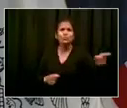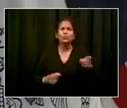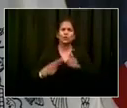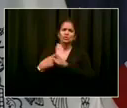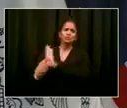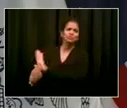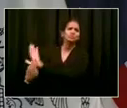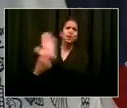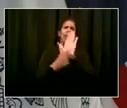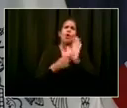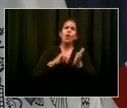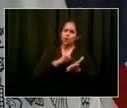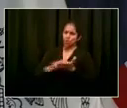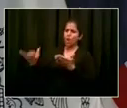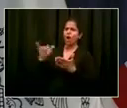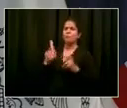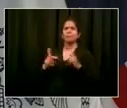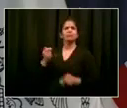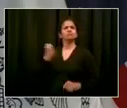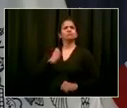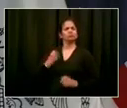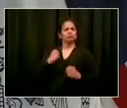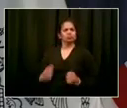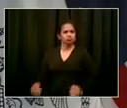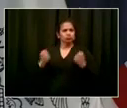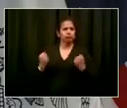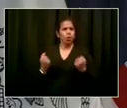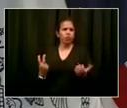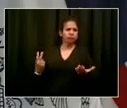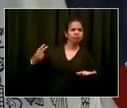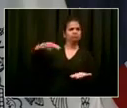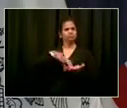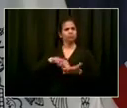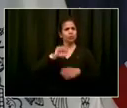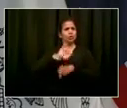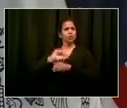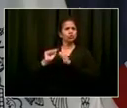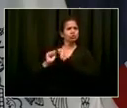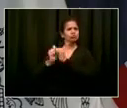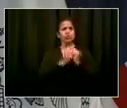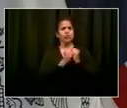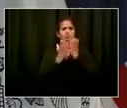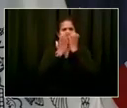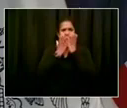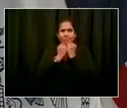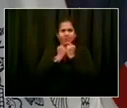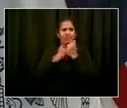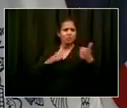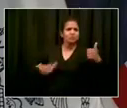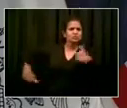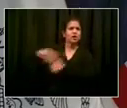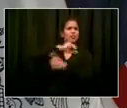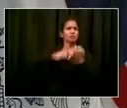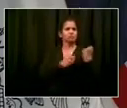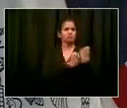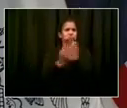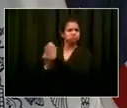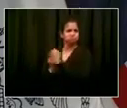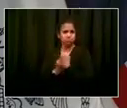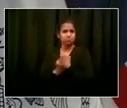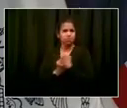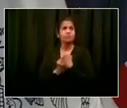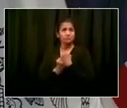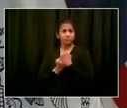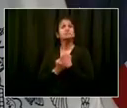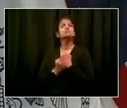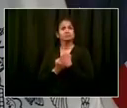New Yorker, that compassion. You're doing something. And it is day after day after day our